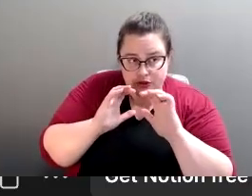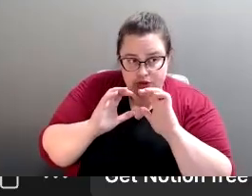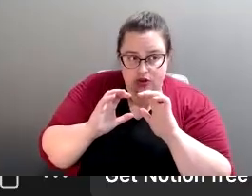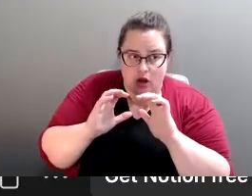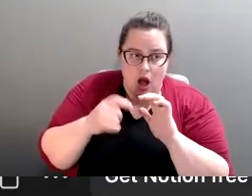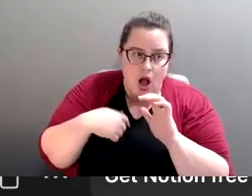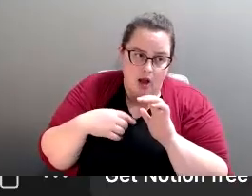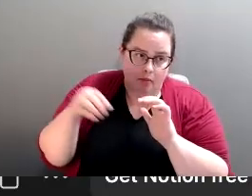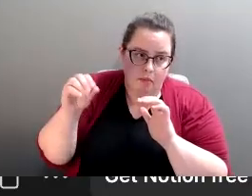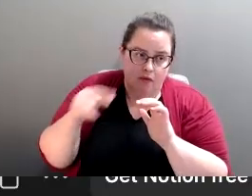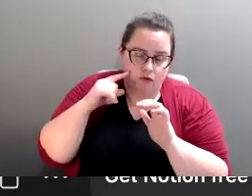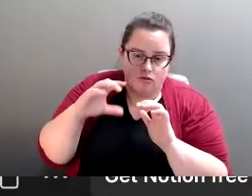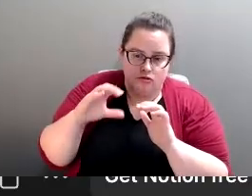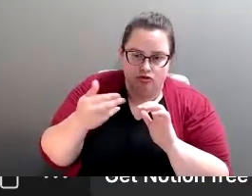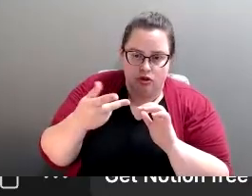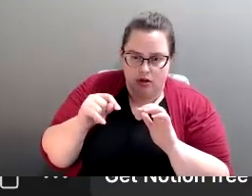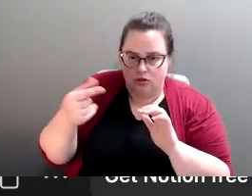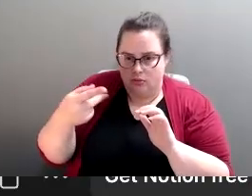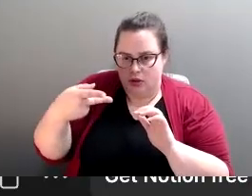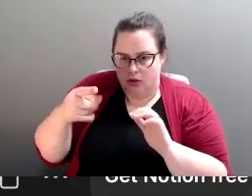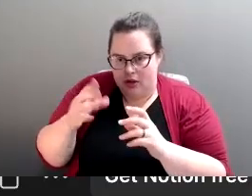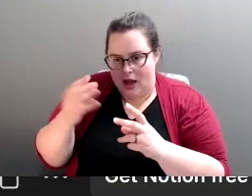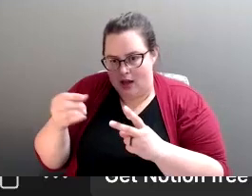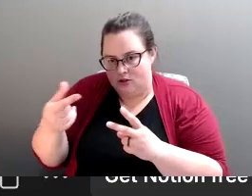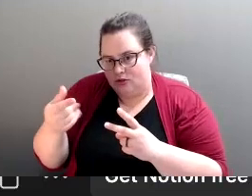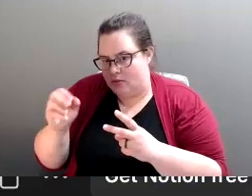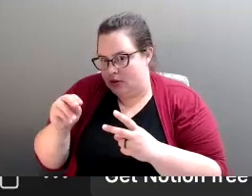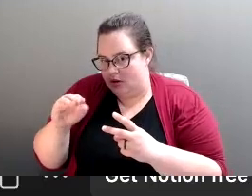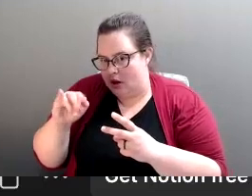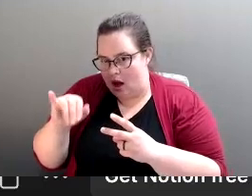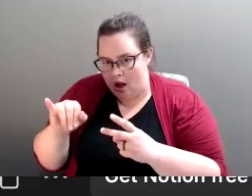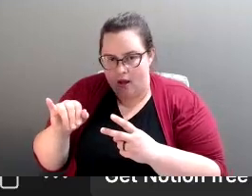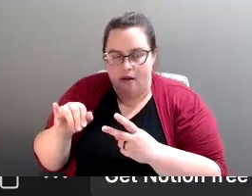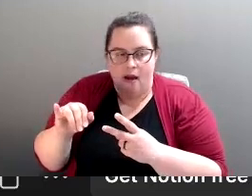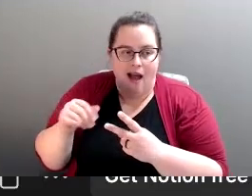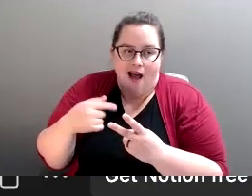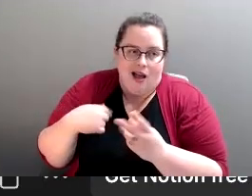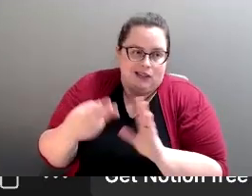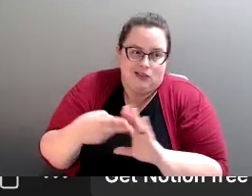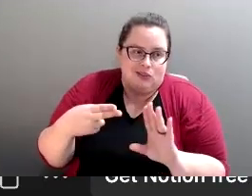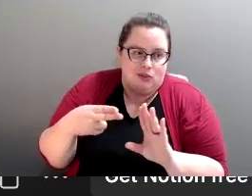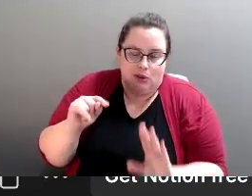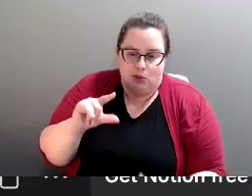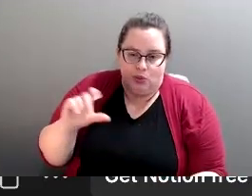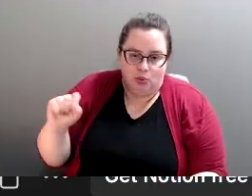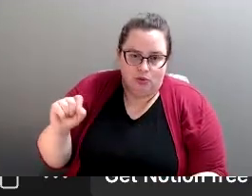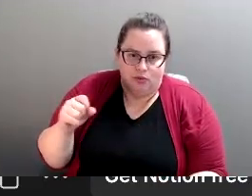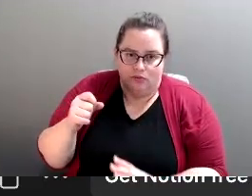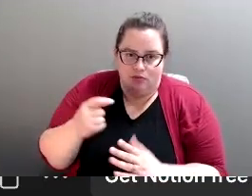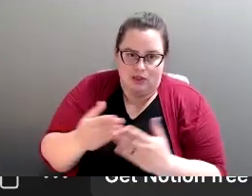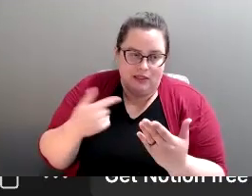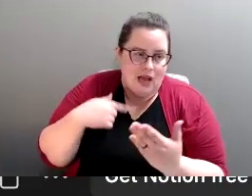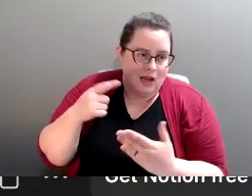paying for ChatGPT and for Gemini. I just consider it the tools of what I need and I want to do to